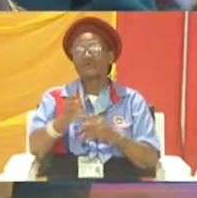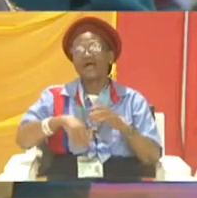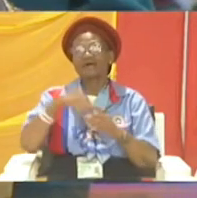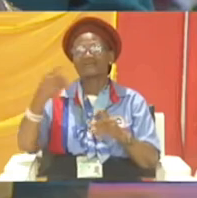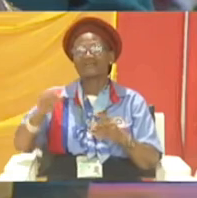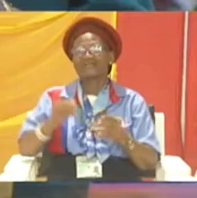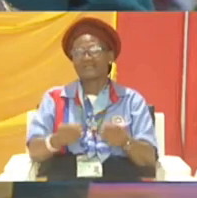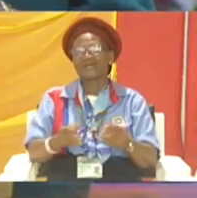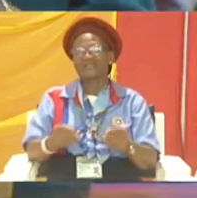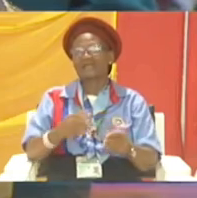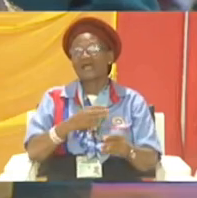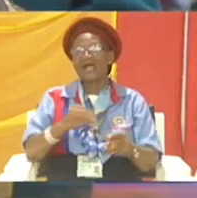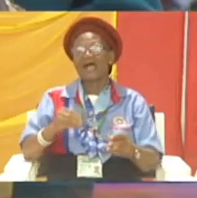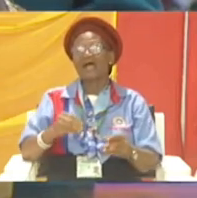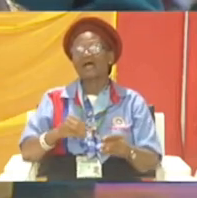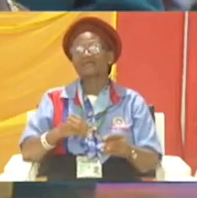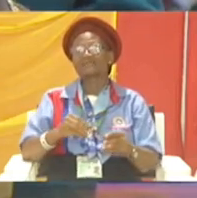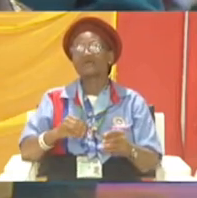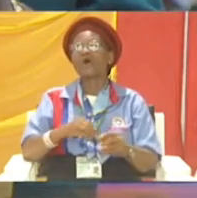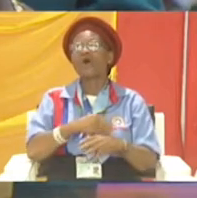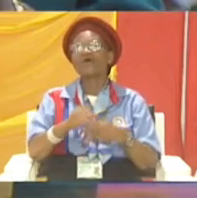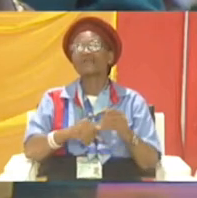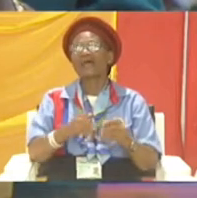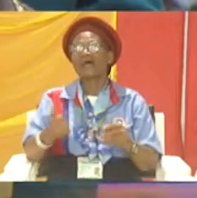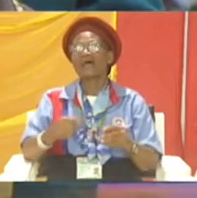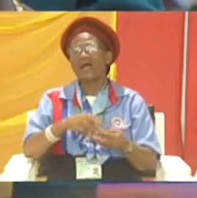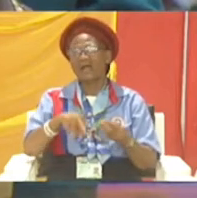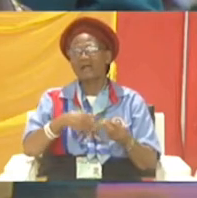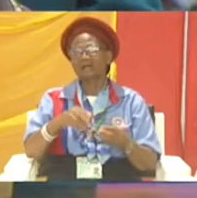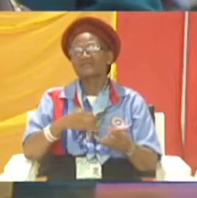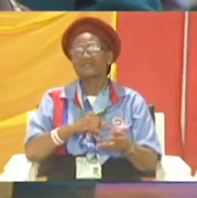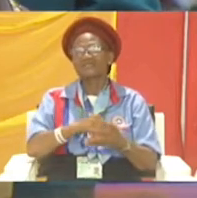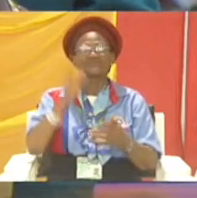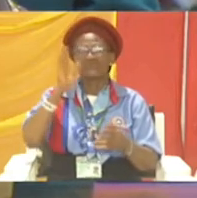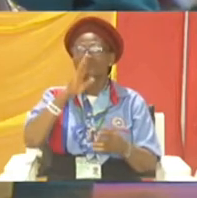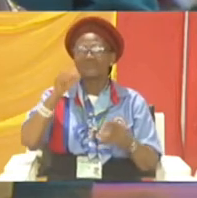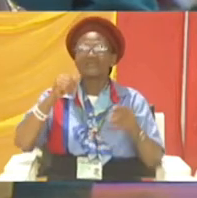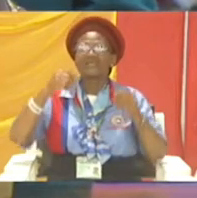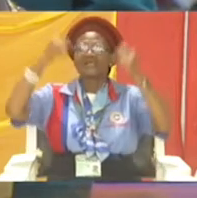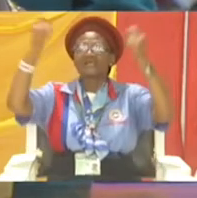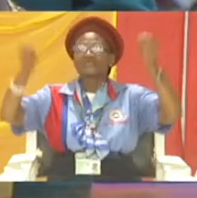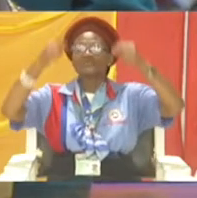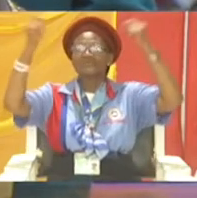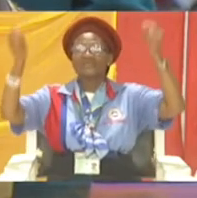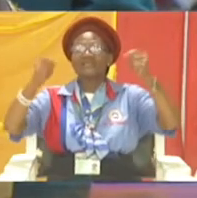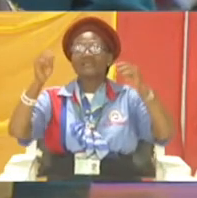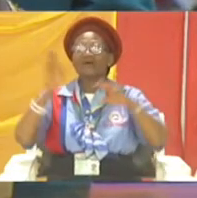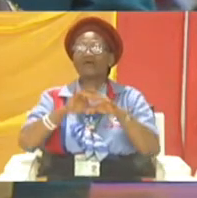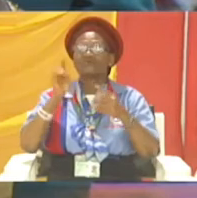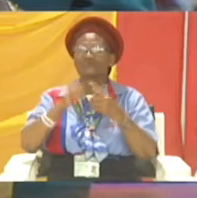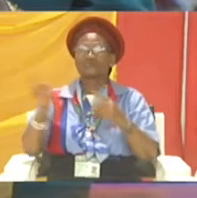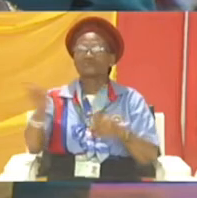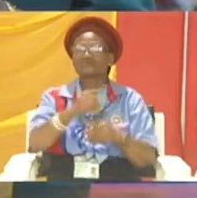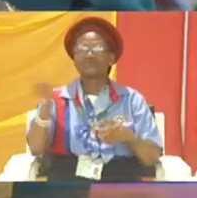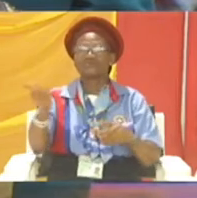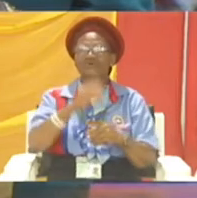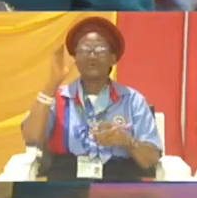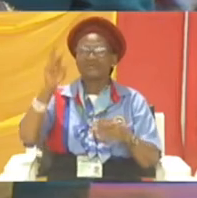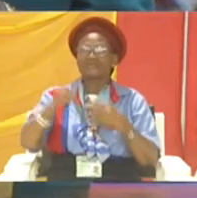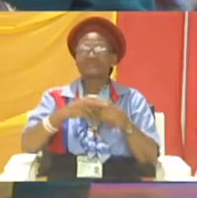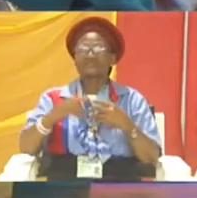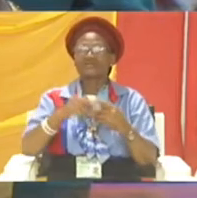the inhabitants thereof. It shall be a jubilee unto you, and ye shall return every man unto